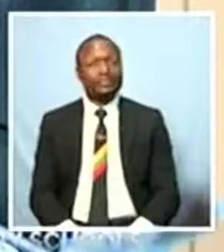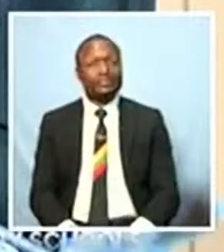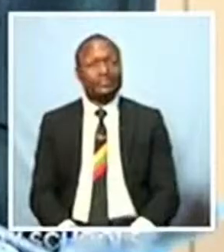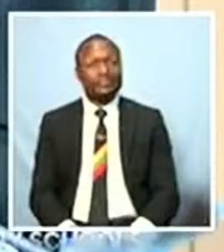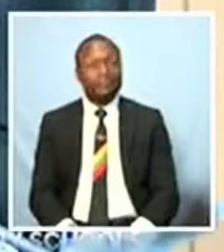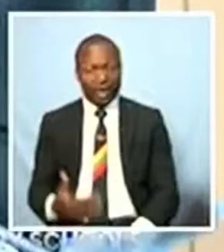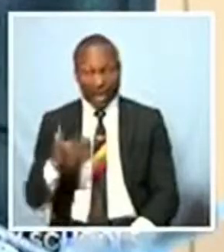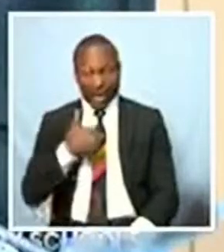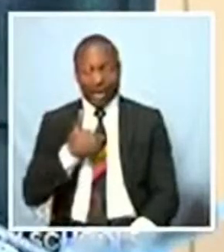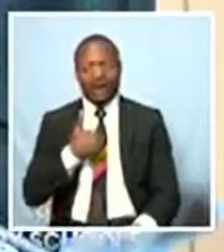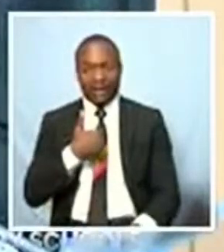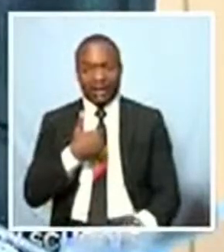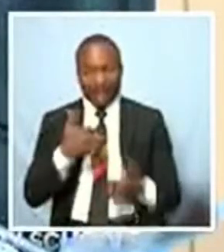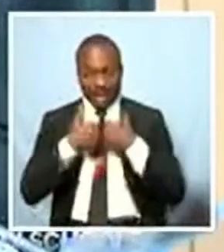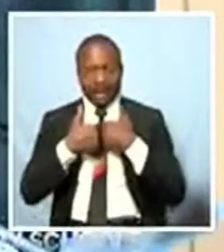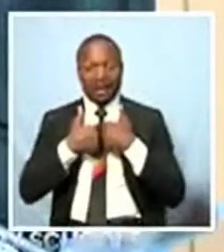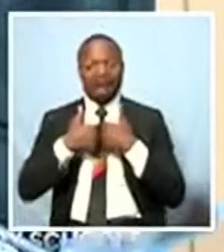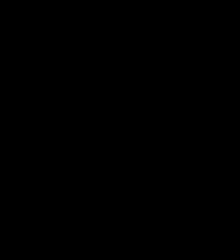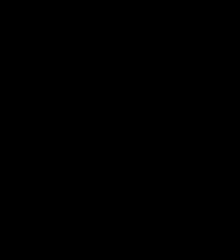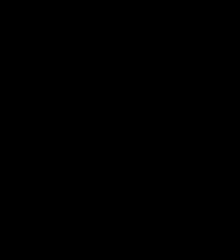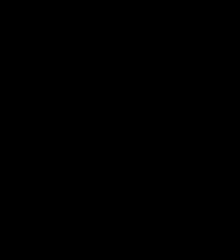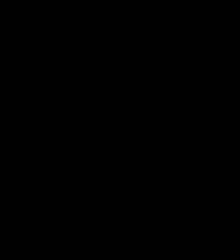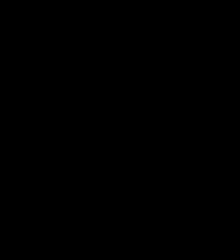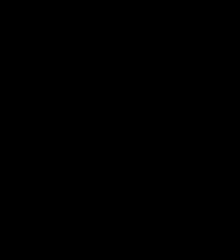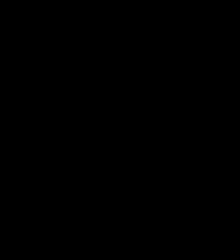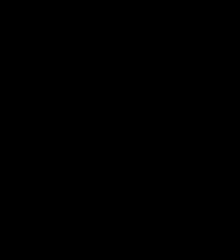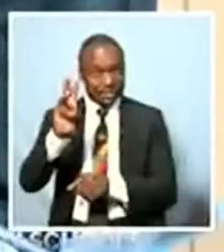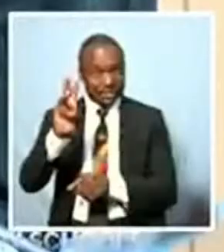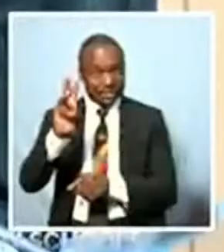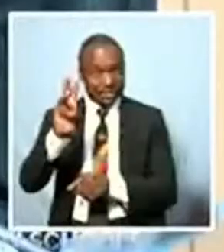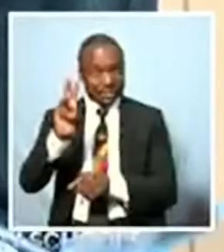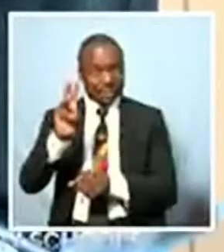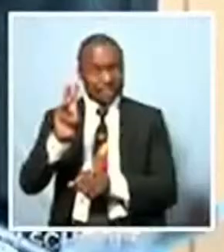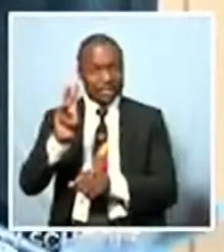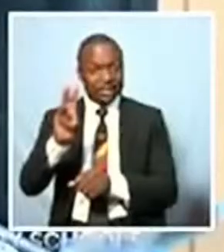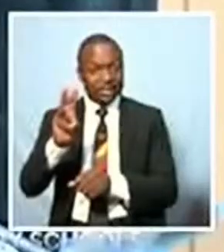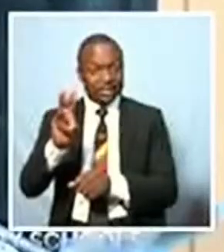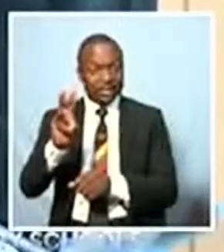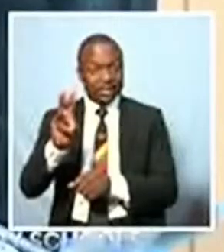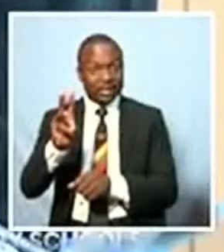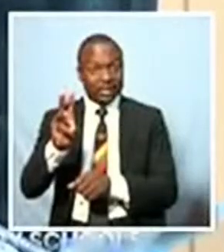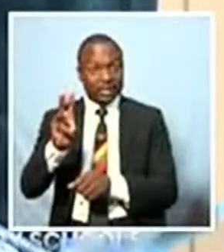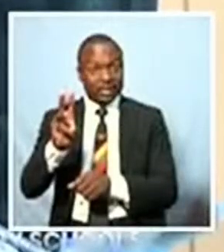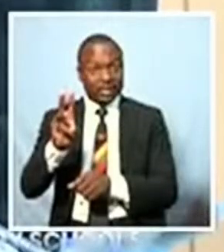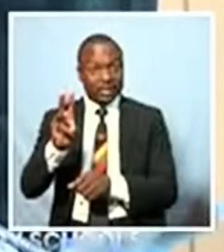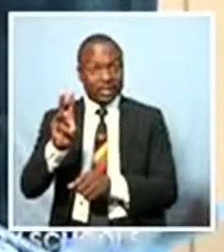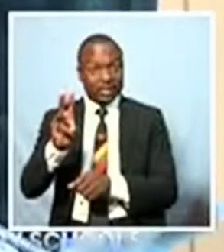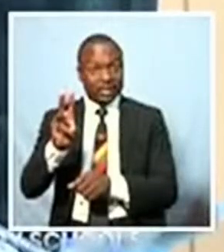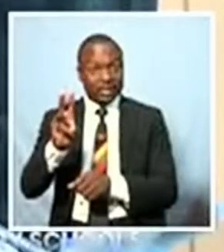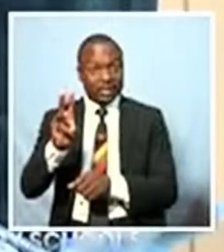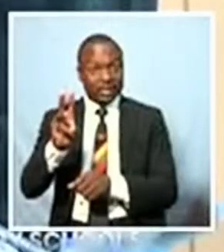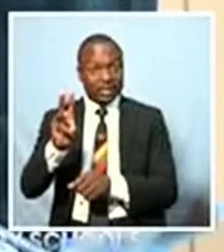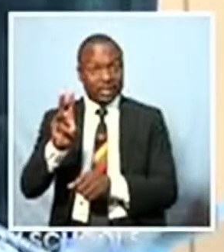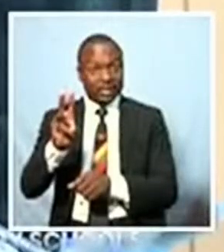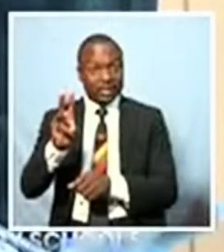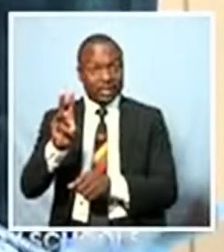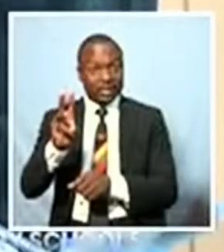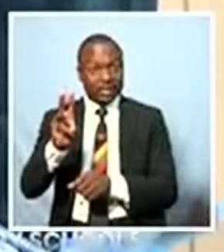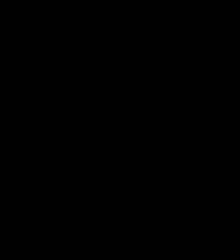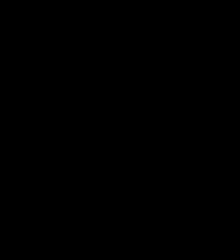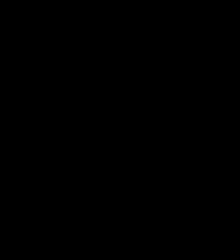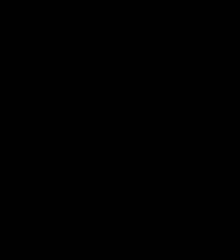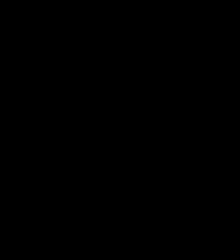I have a child now at one school who was in, and is being taken out to grade 3. But this new school said